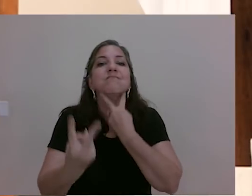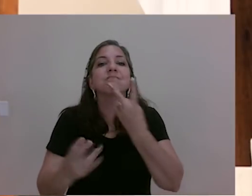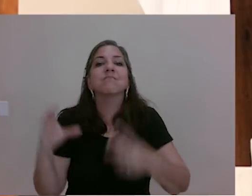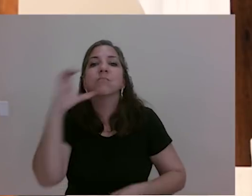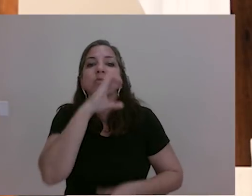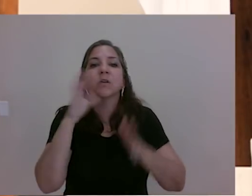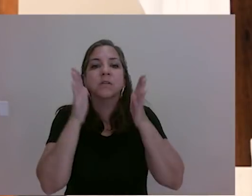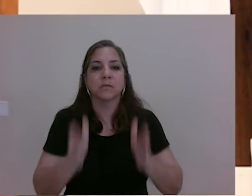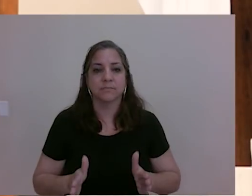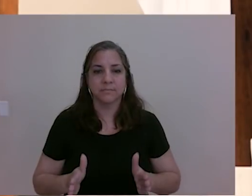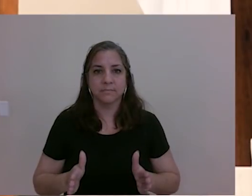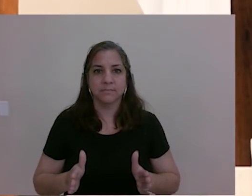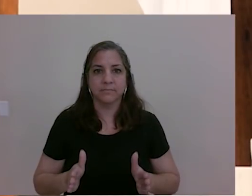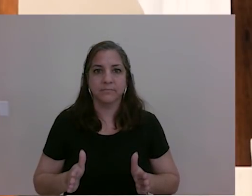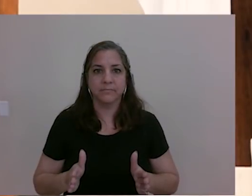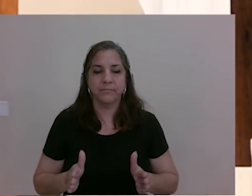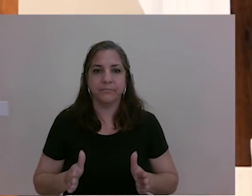strangers."